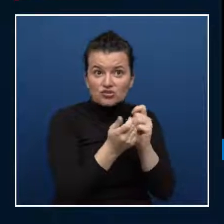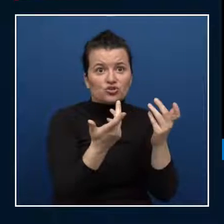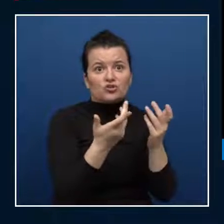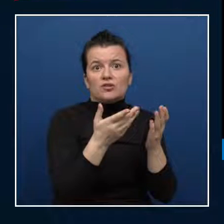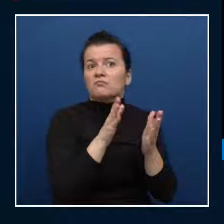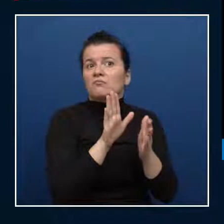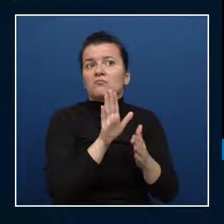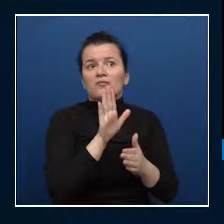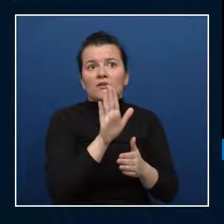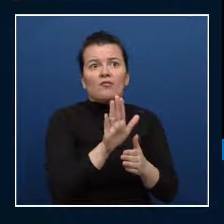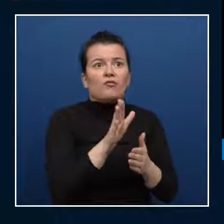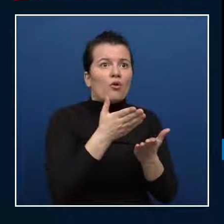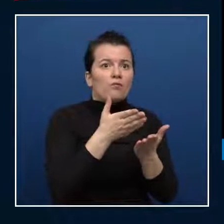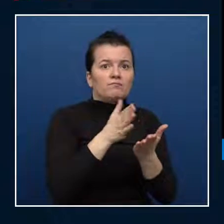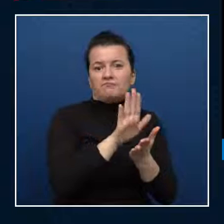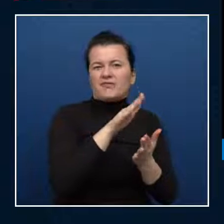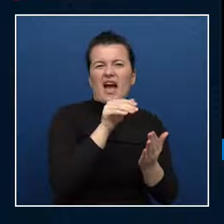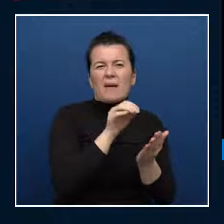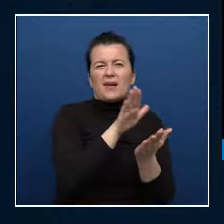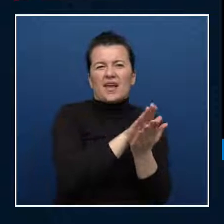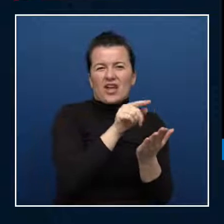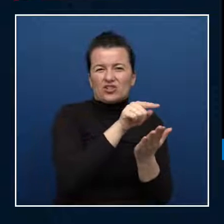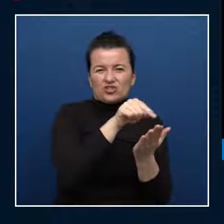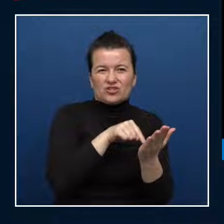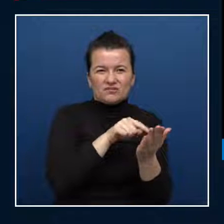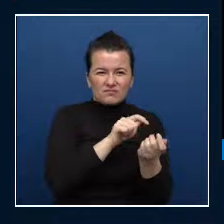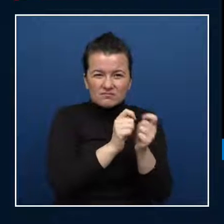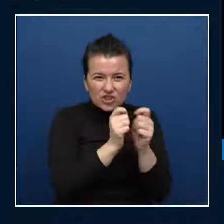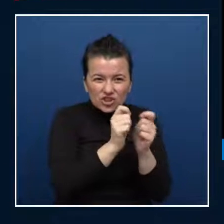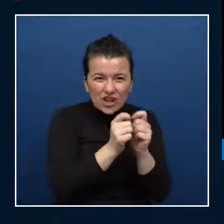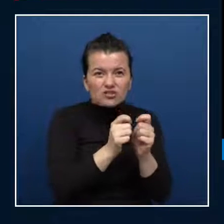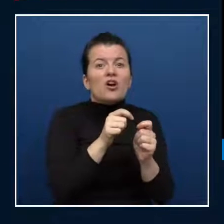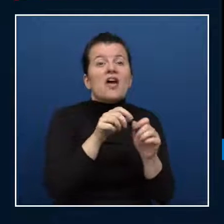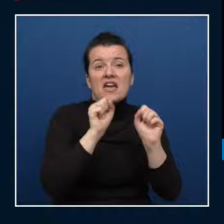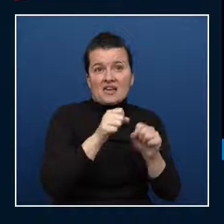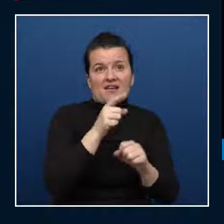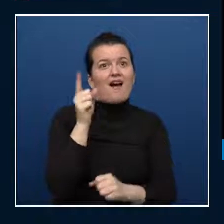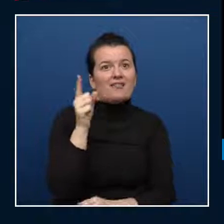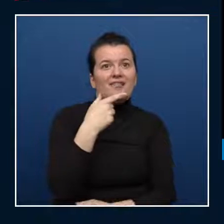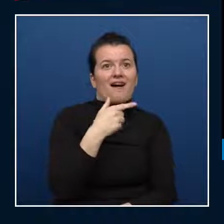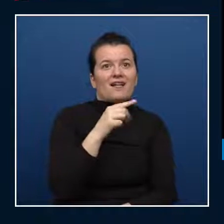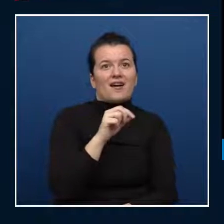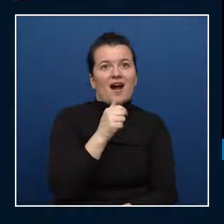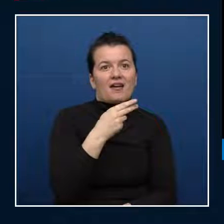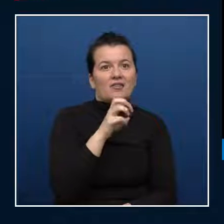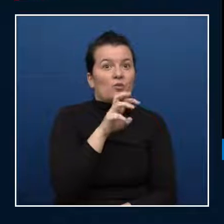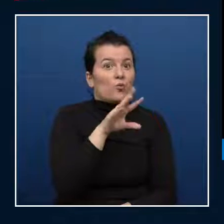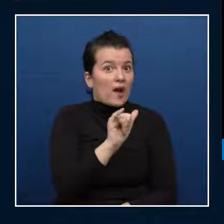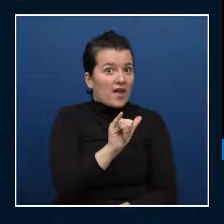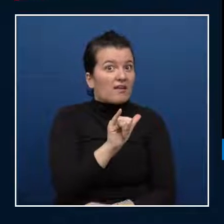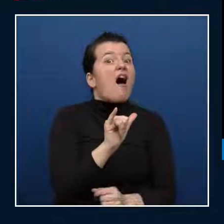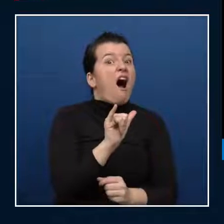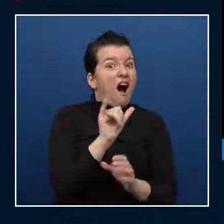journey of your application, then you can use the application gateway to try and manage that in conjunction with the Azure Key Vault, because